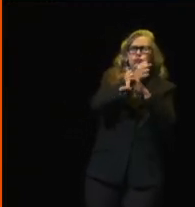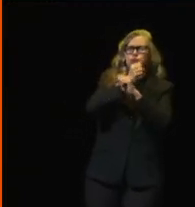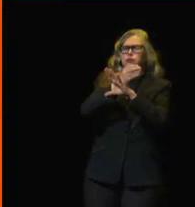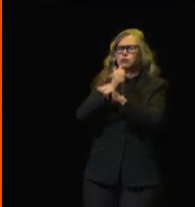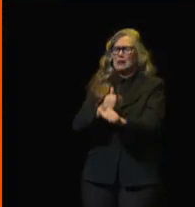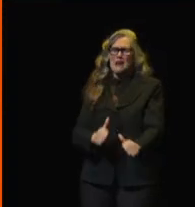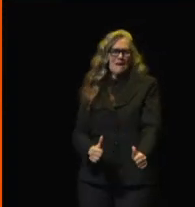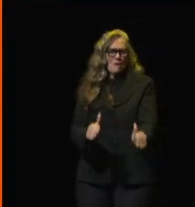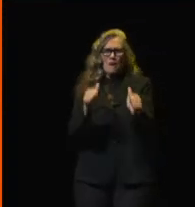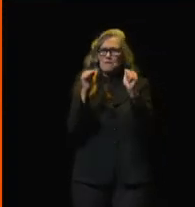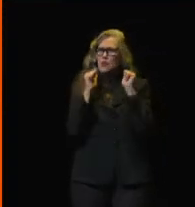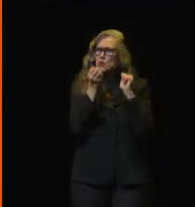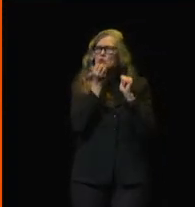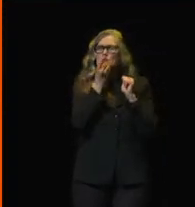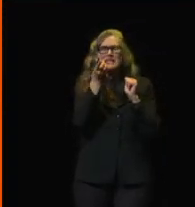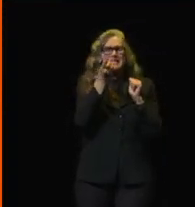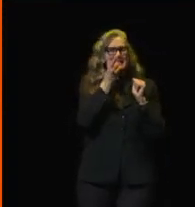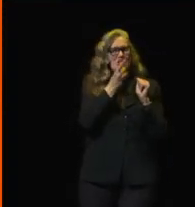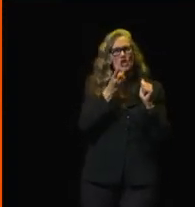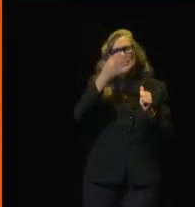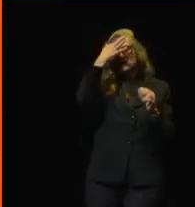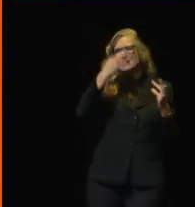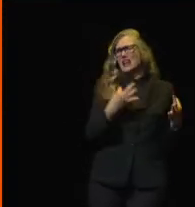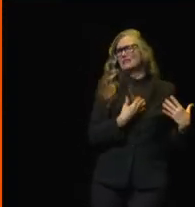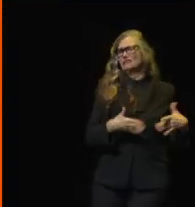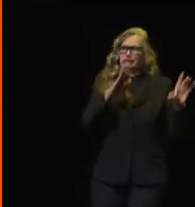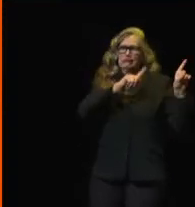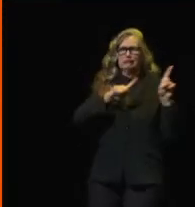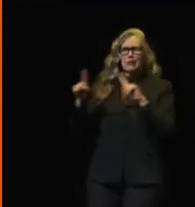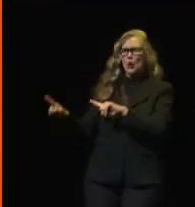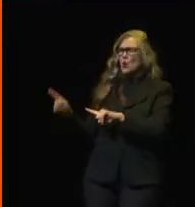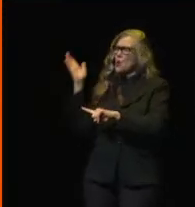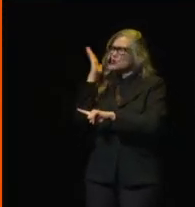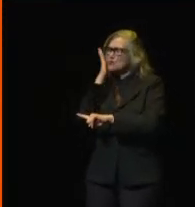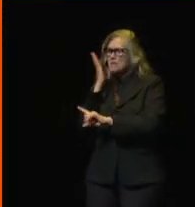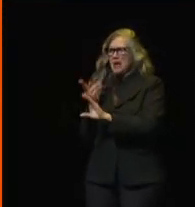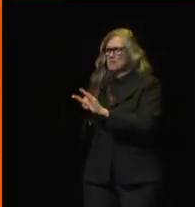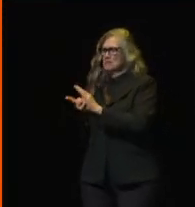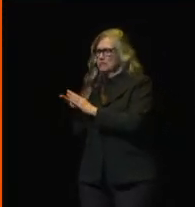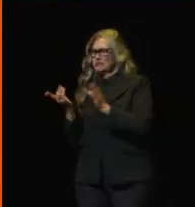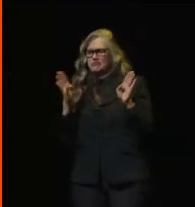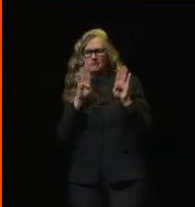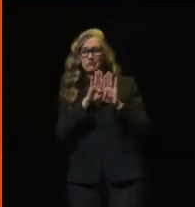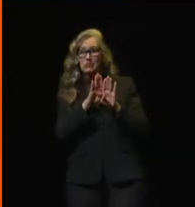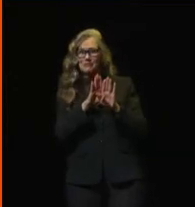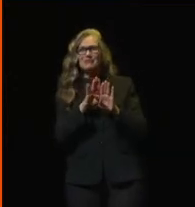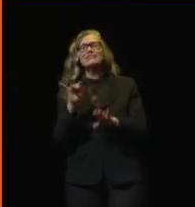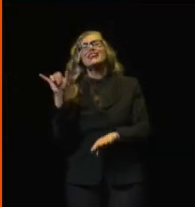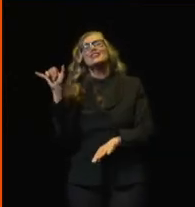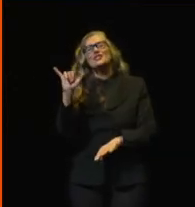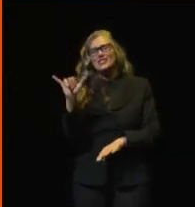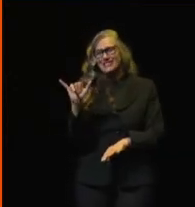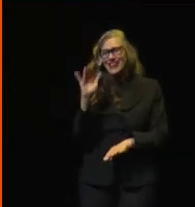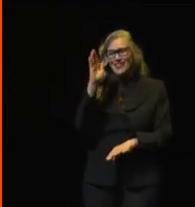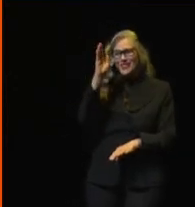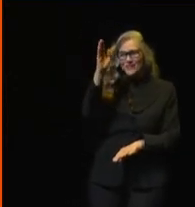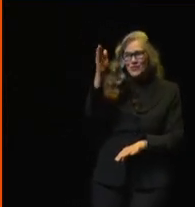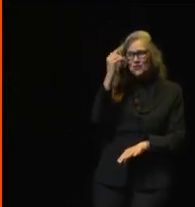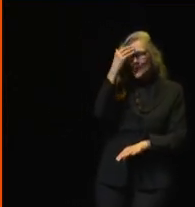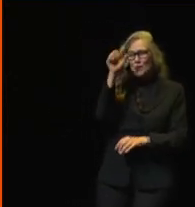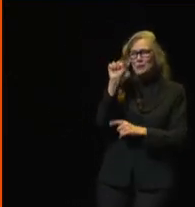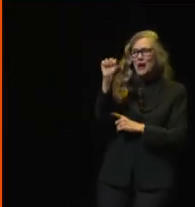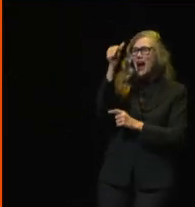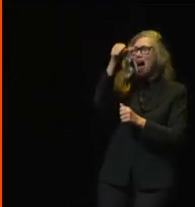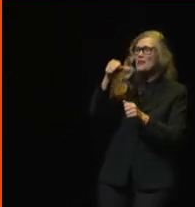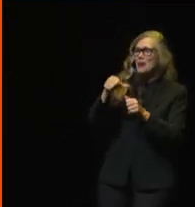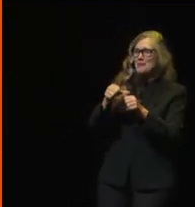protests to come. Later, as a law student at Yale, I remember Ady, the image of Ady and his friends getting up in